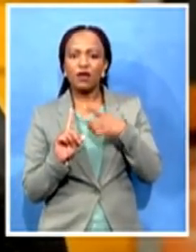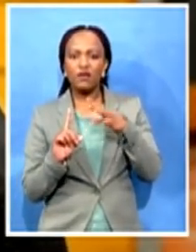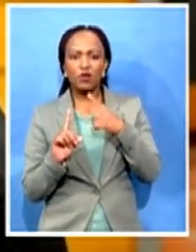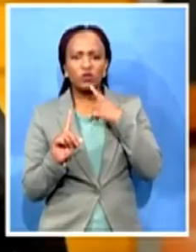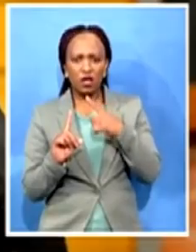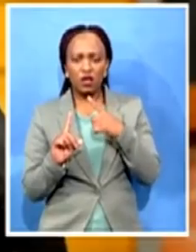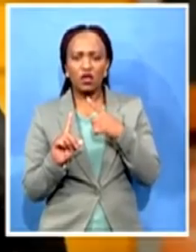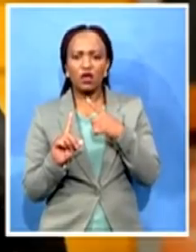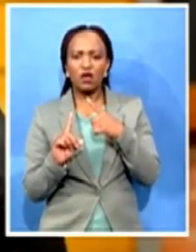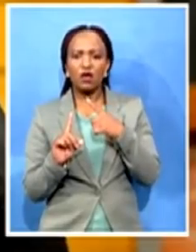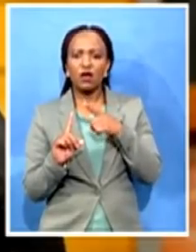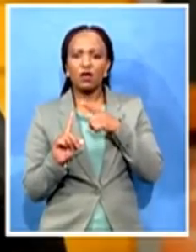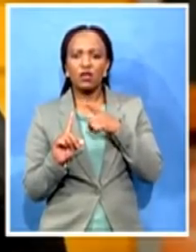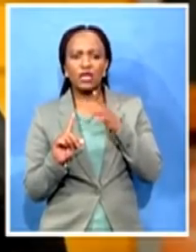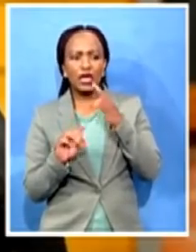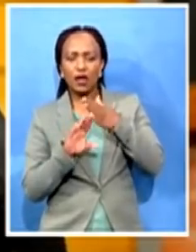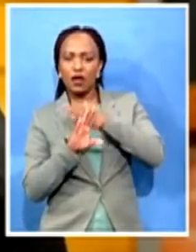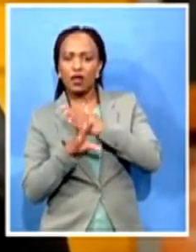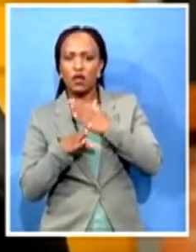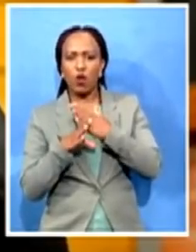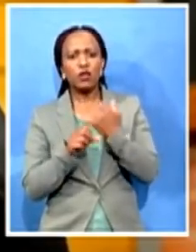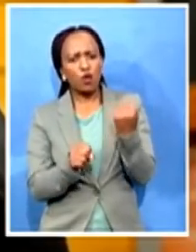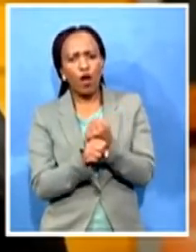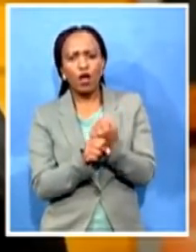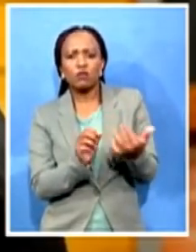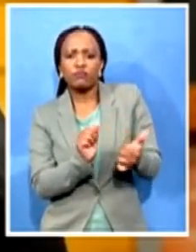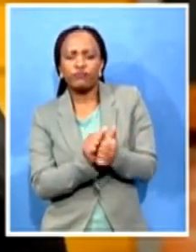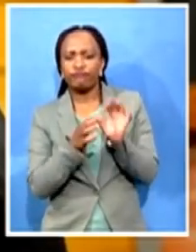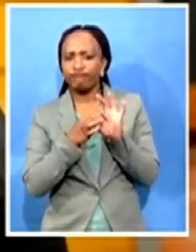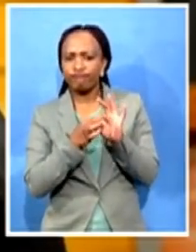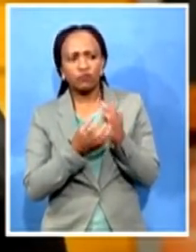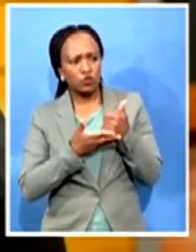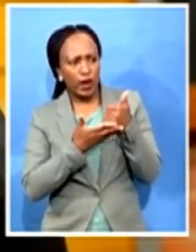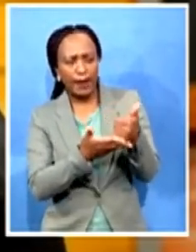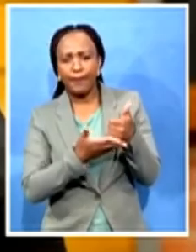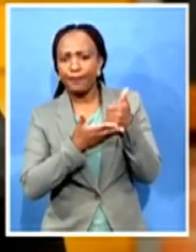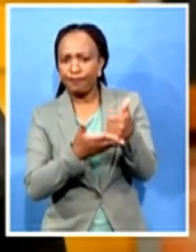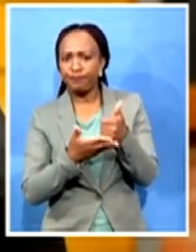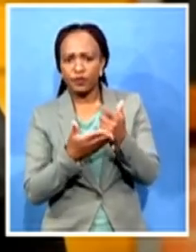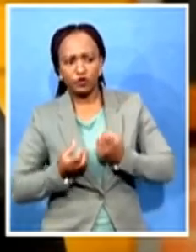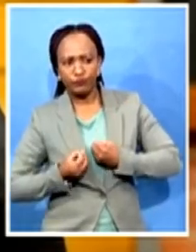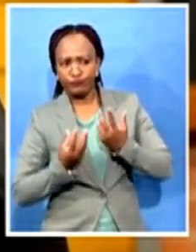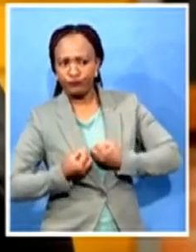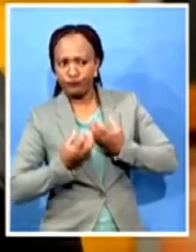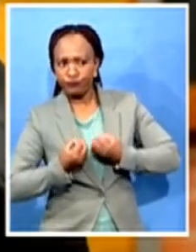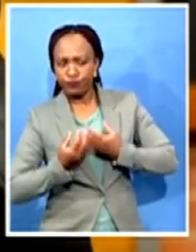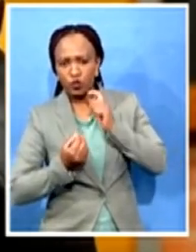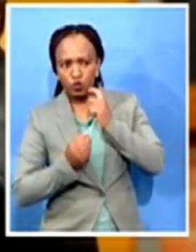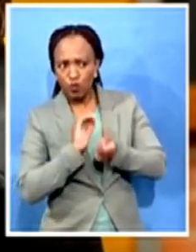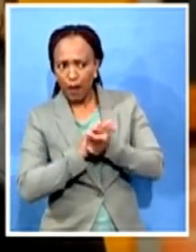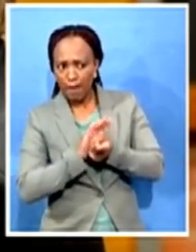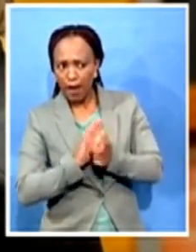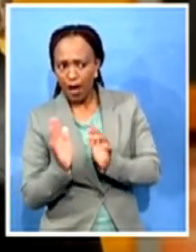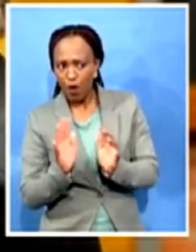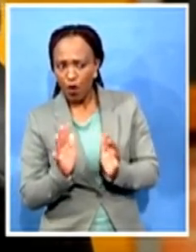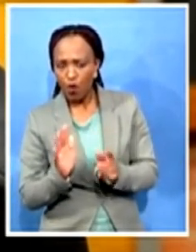been cooperating throughout to assist to try and get them to the bottom of what was allegedly going on in the Republic of South Africa.